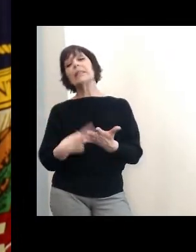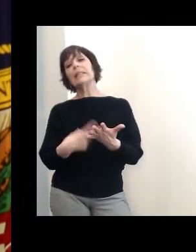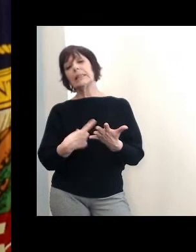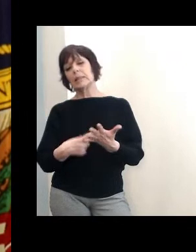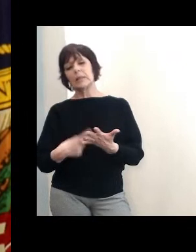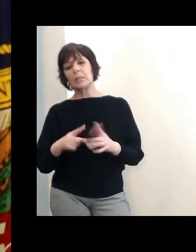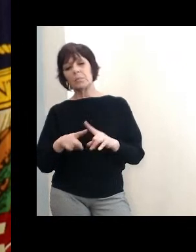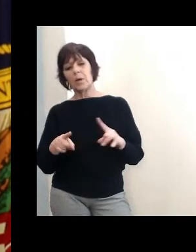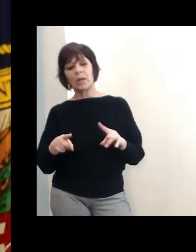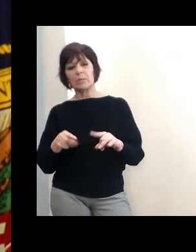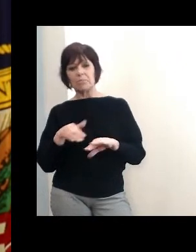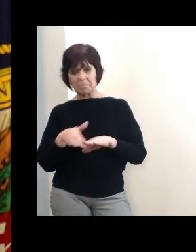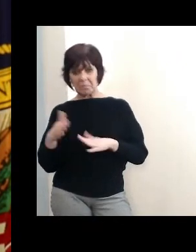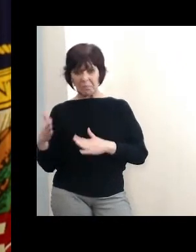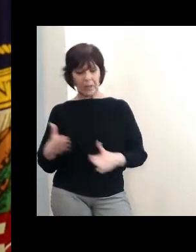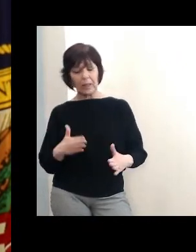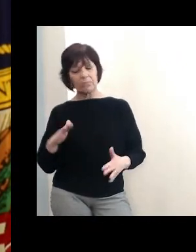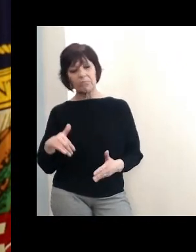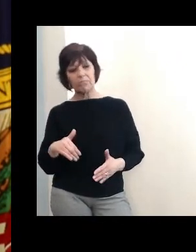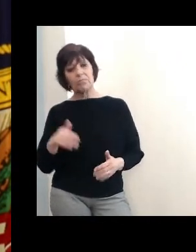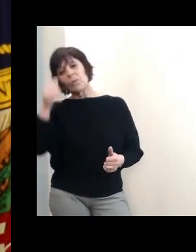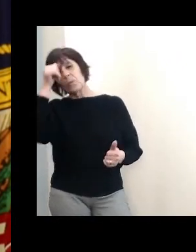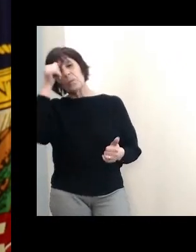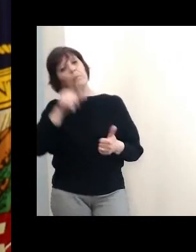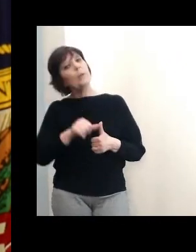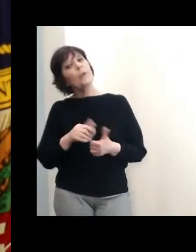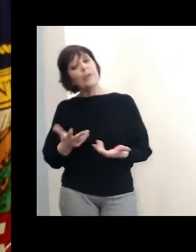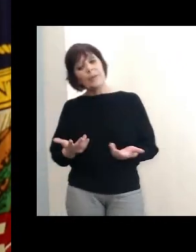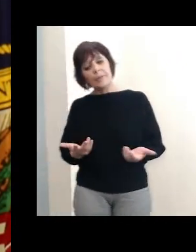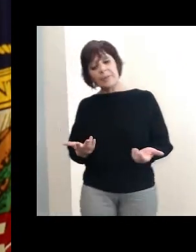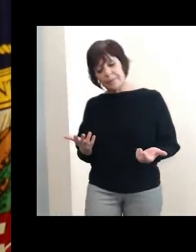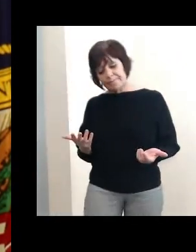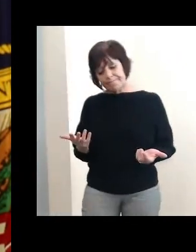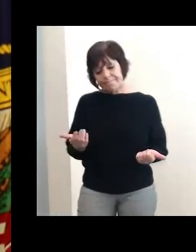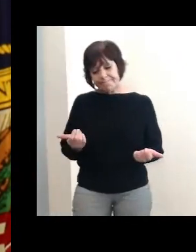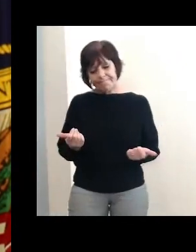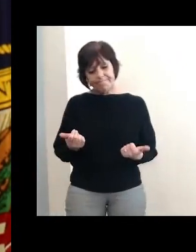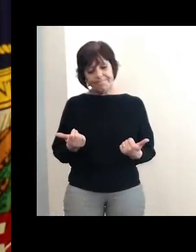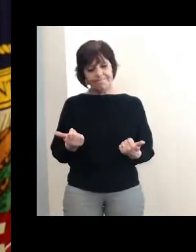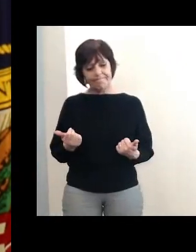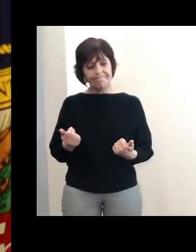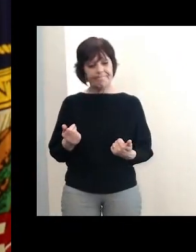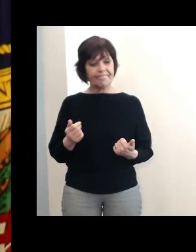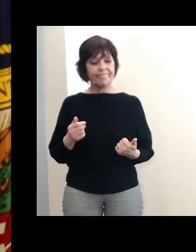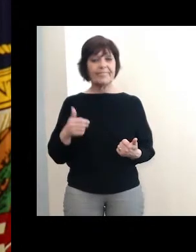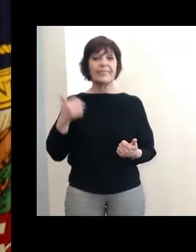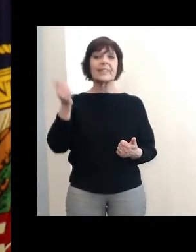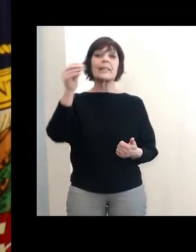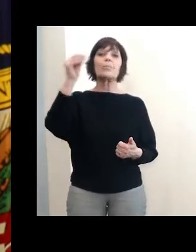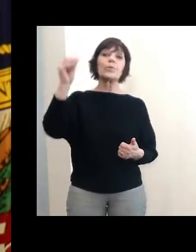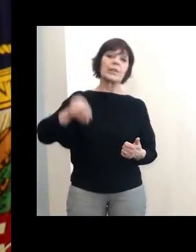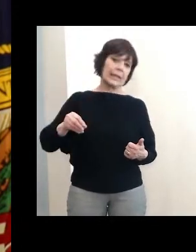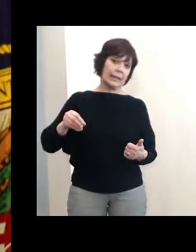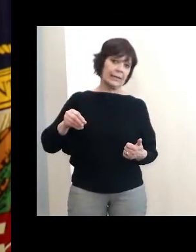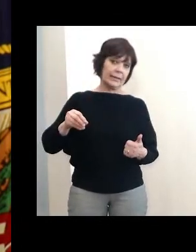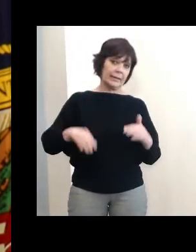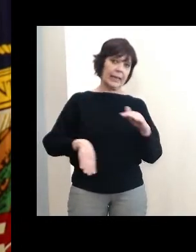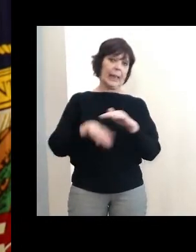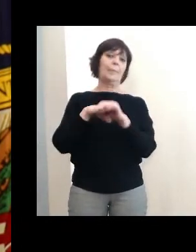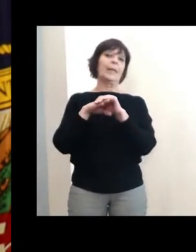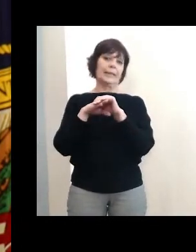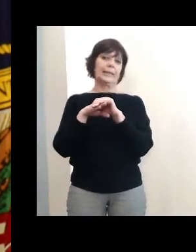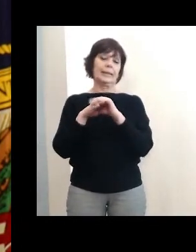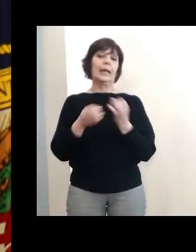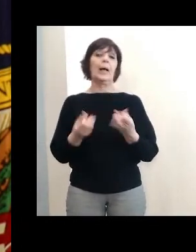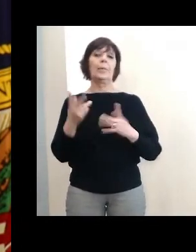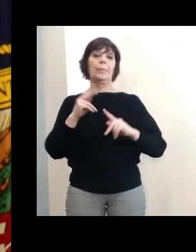conversations. Remember, there's a 10% threshold for, at this